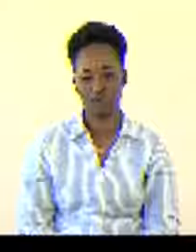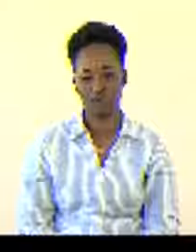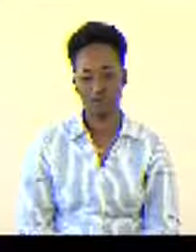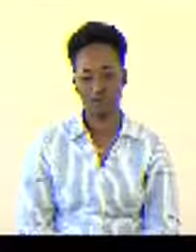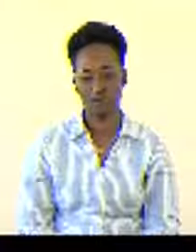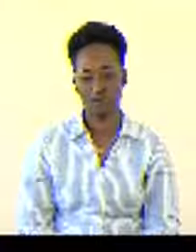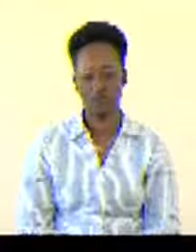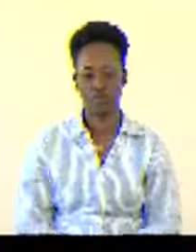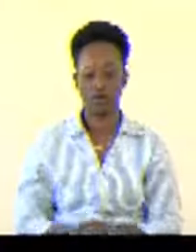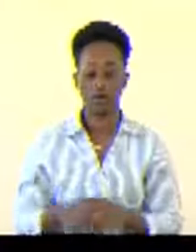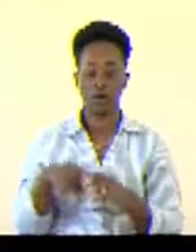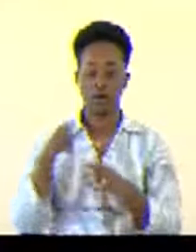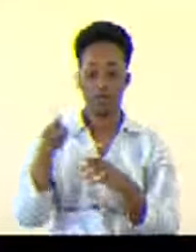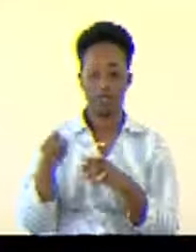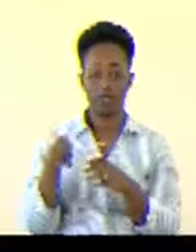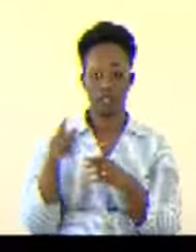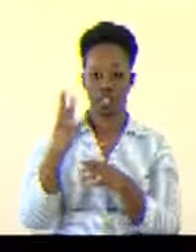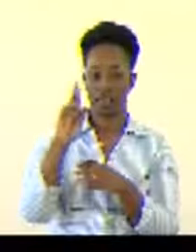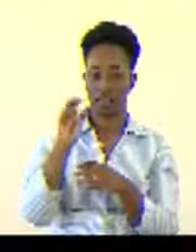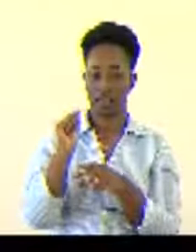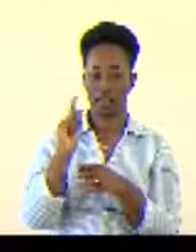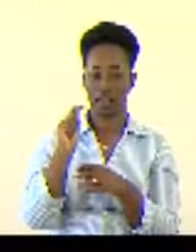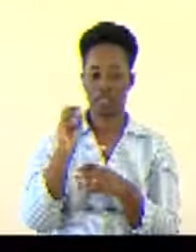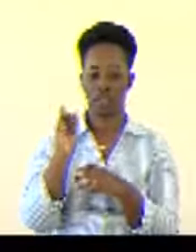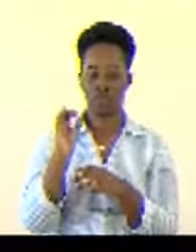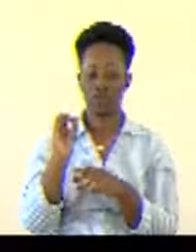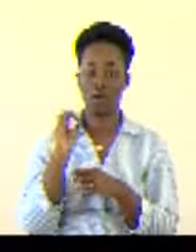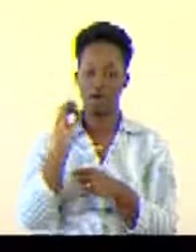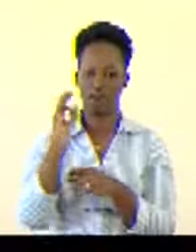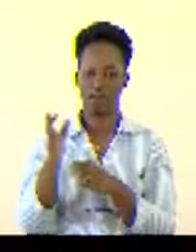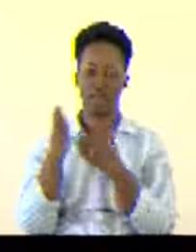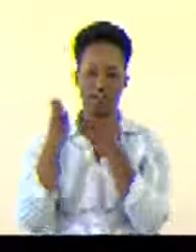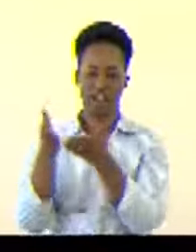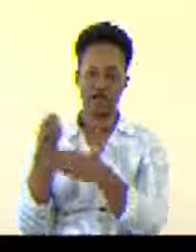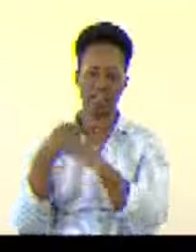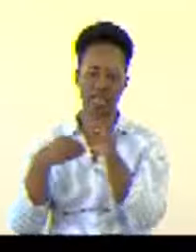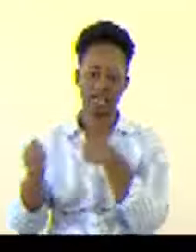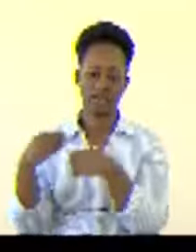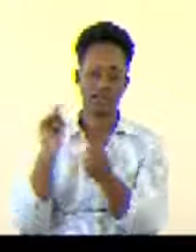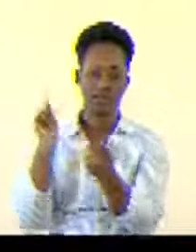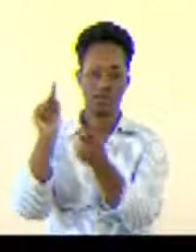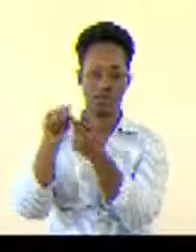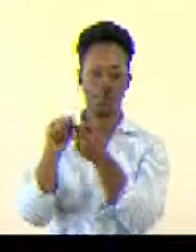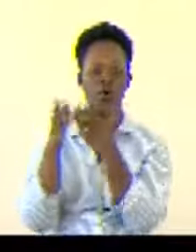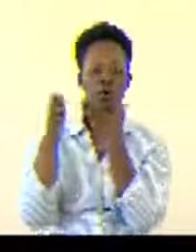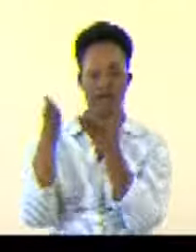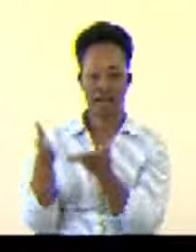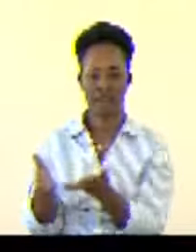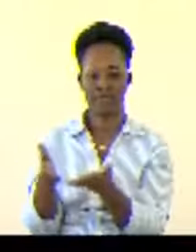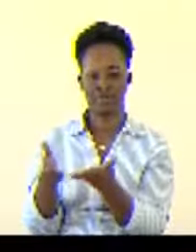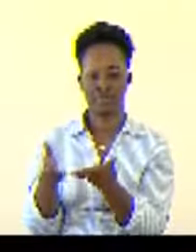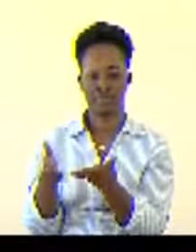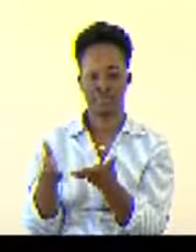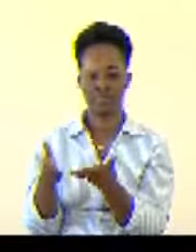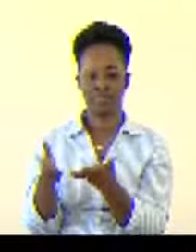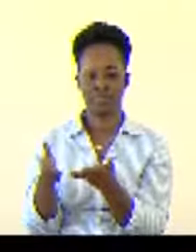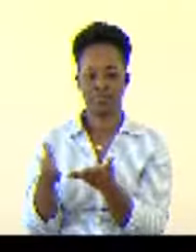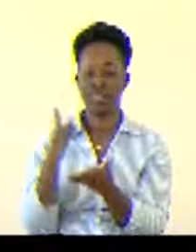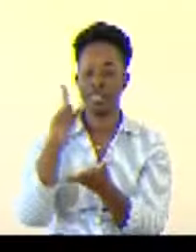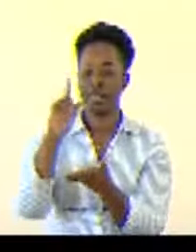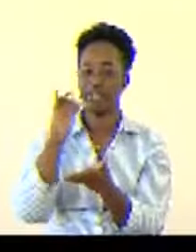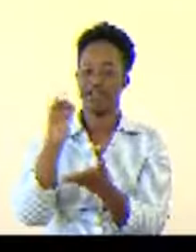to current liabilities of the business. So now you should be able to know what are current liabilities and what are current